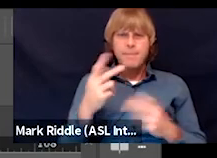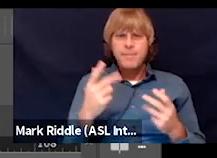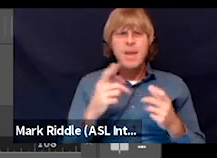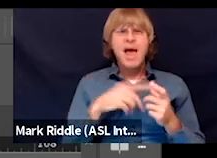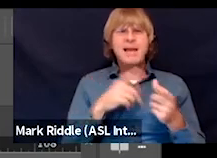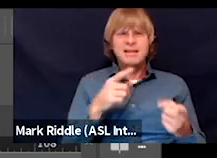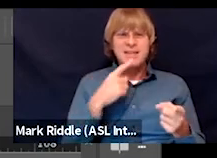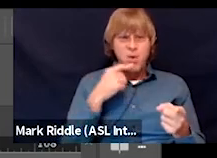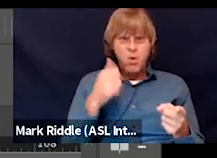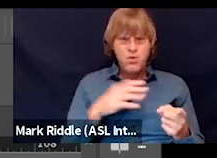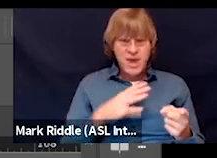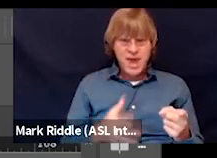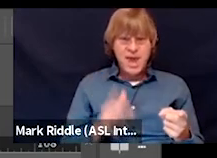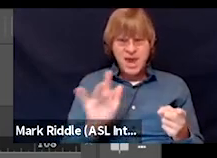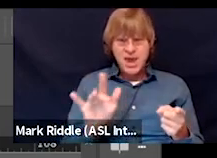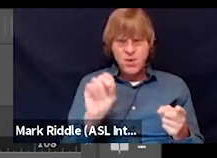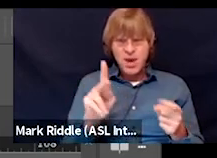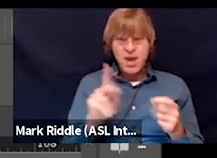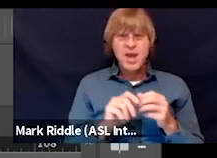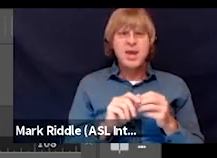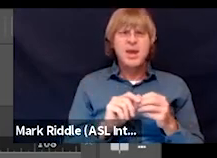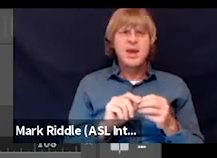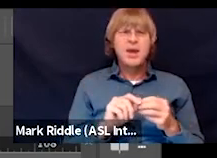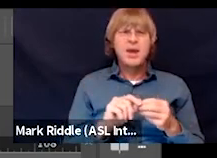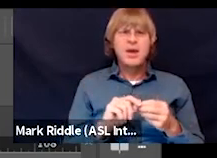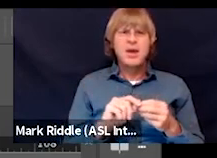I have,